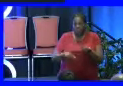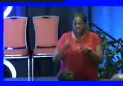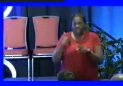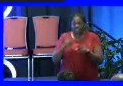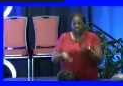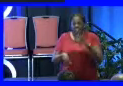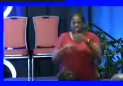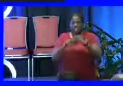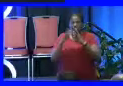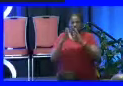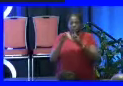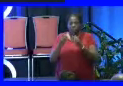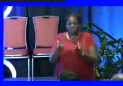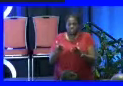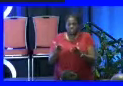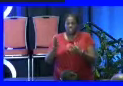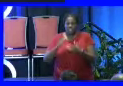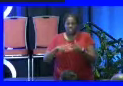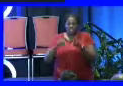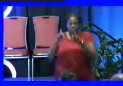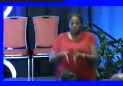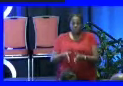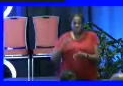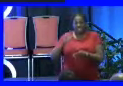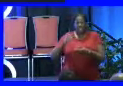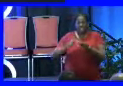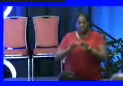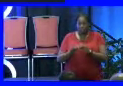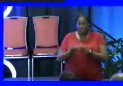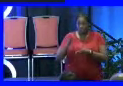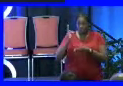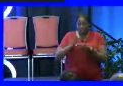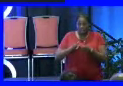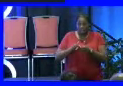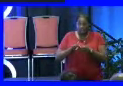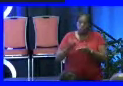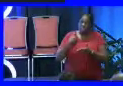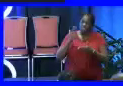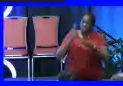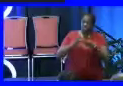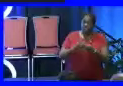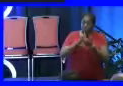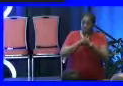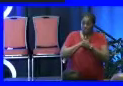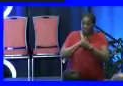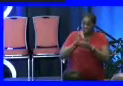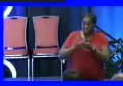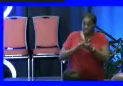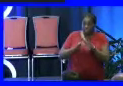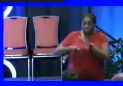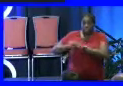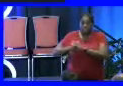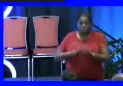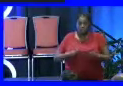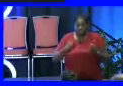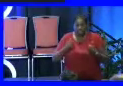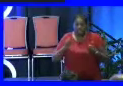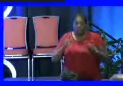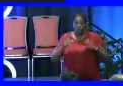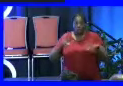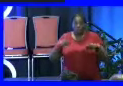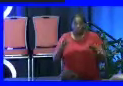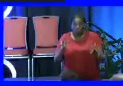additional data beyond the person's Medicaid ID, like their name, or, well, we have their name, but I'd love to know what shelter they're in or what